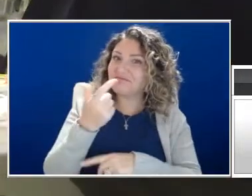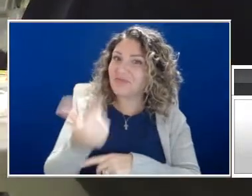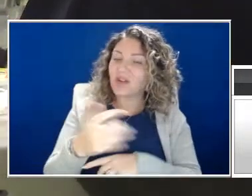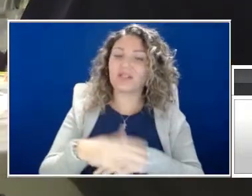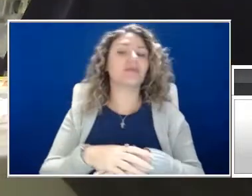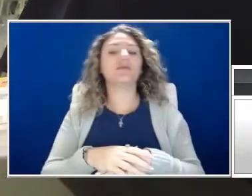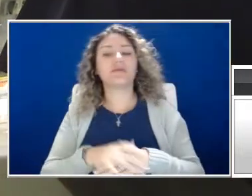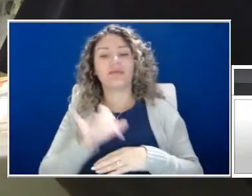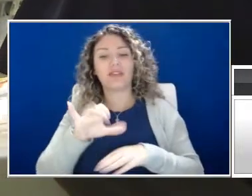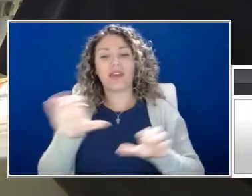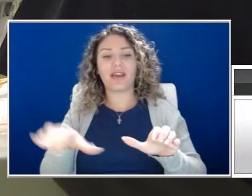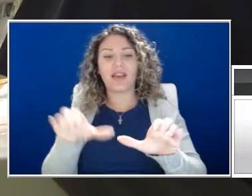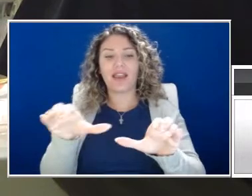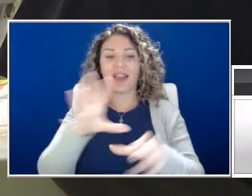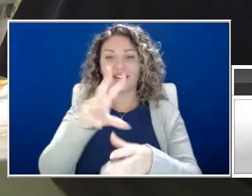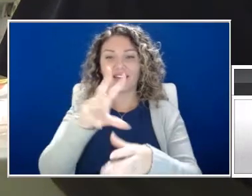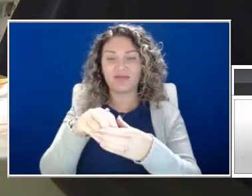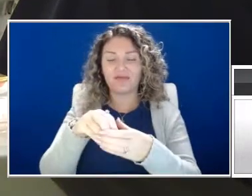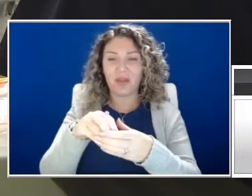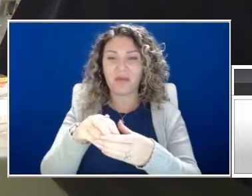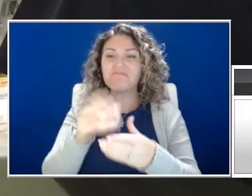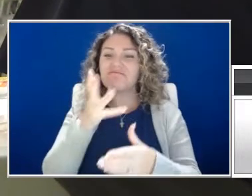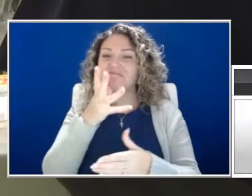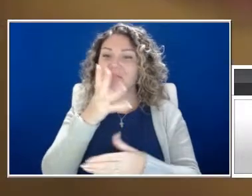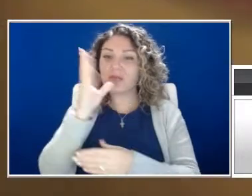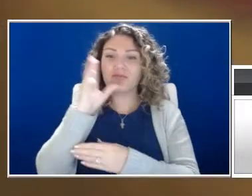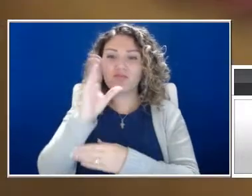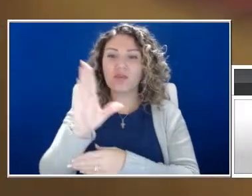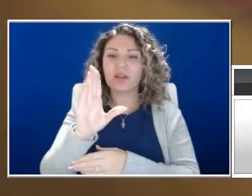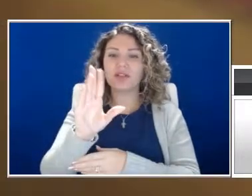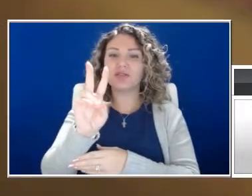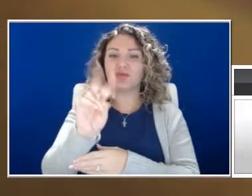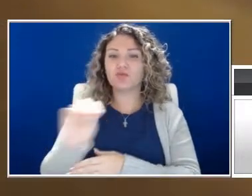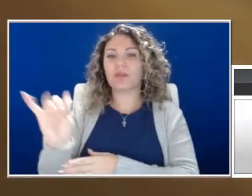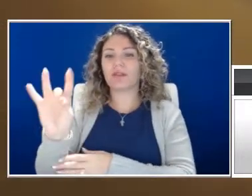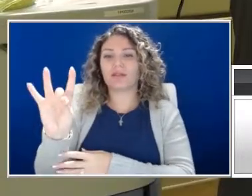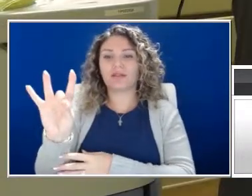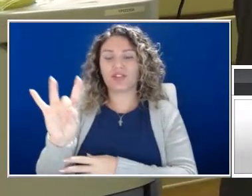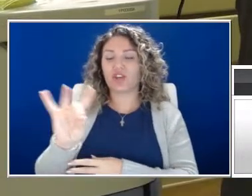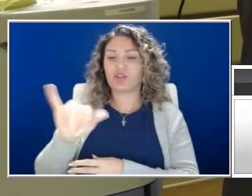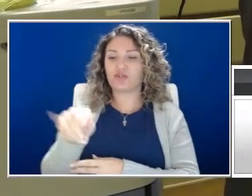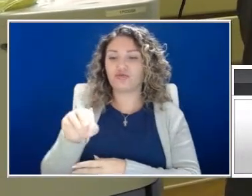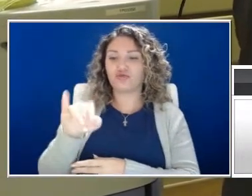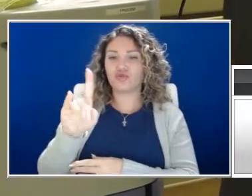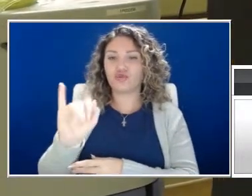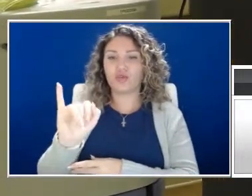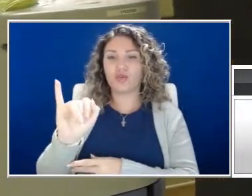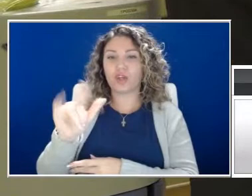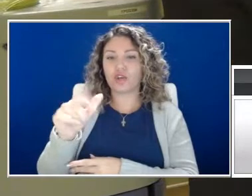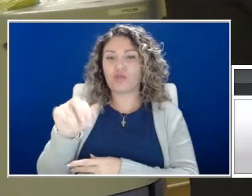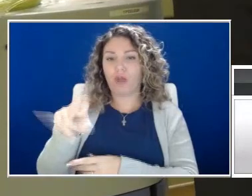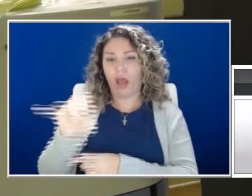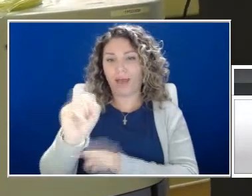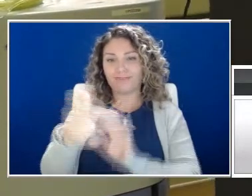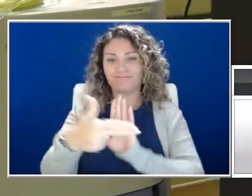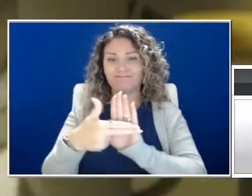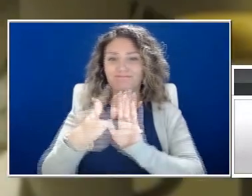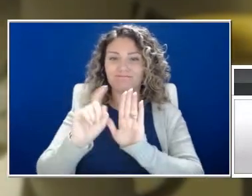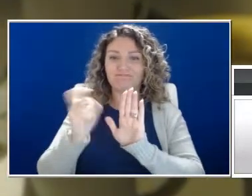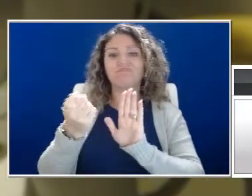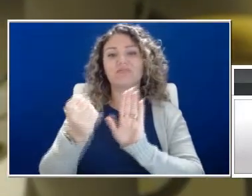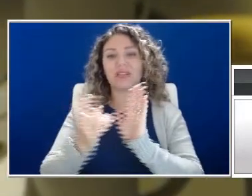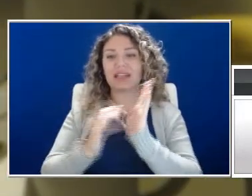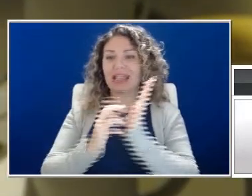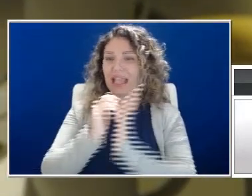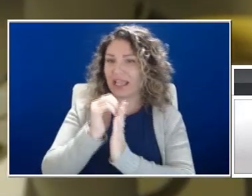active, involved mom will be. In 2008, Jody Grimes was diagnosed with cancer, multiple myeloma.